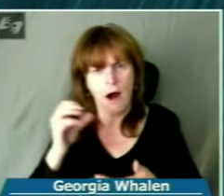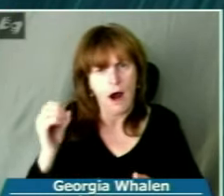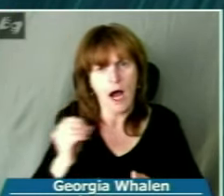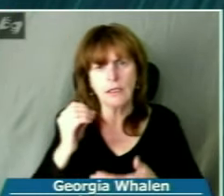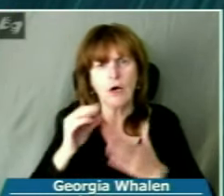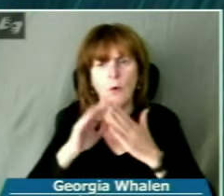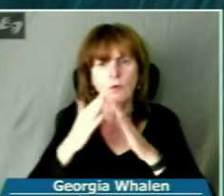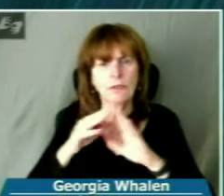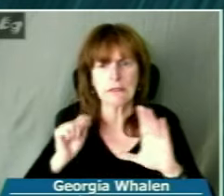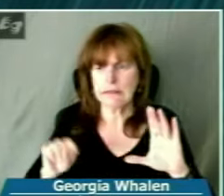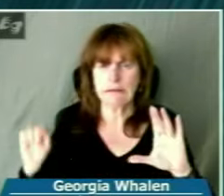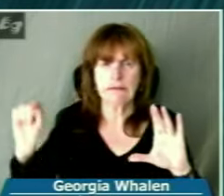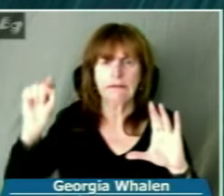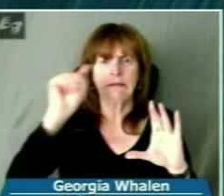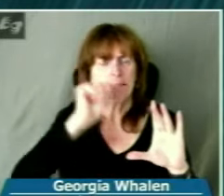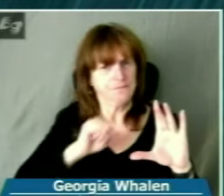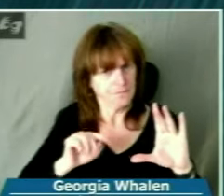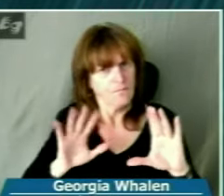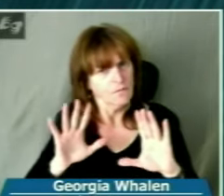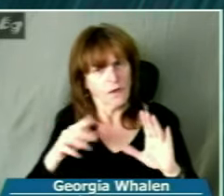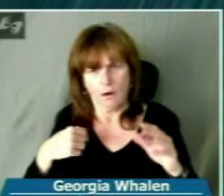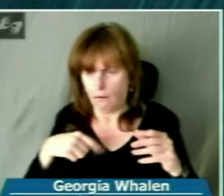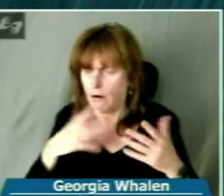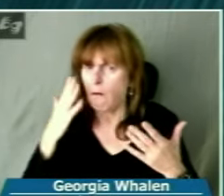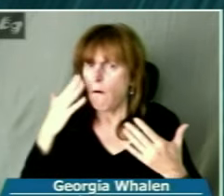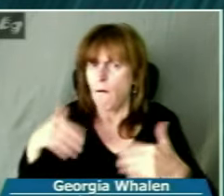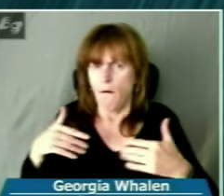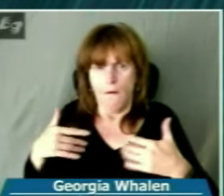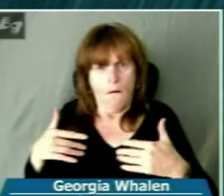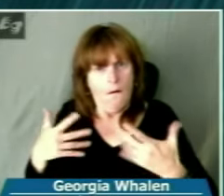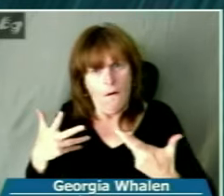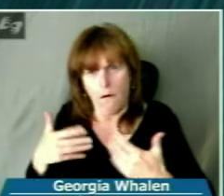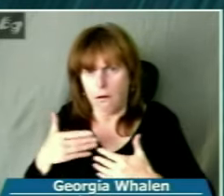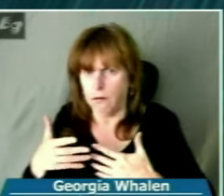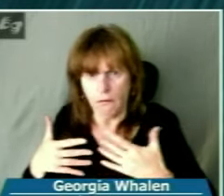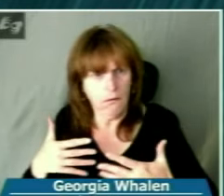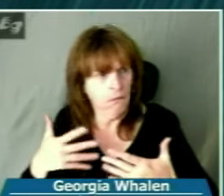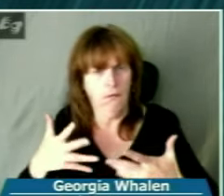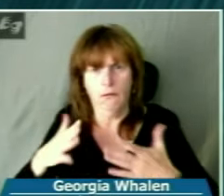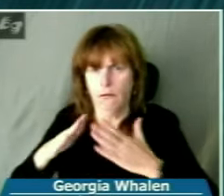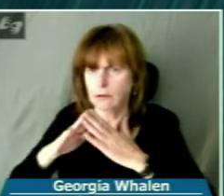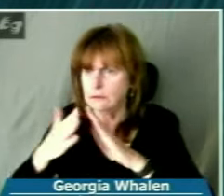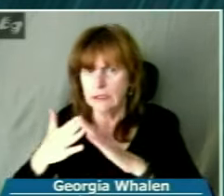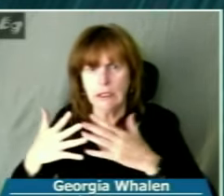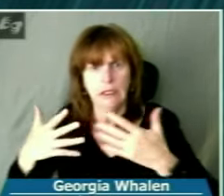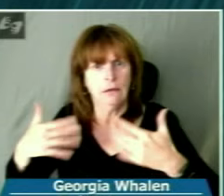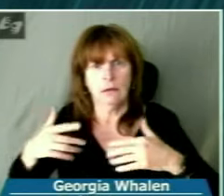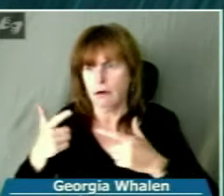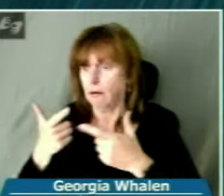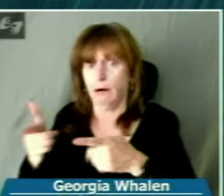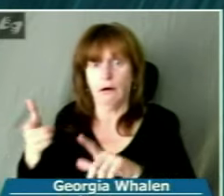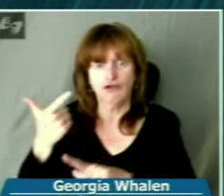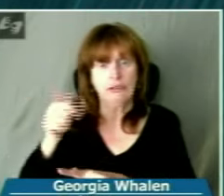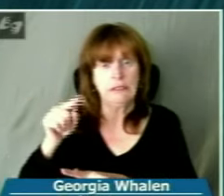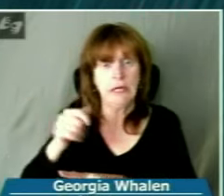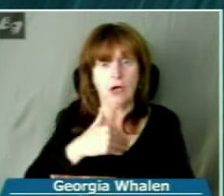going to be significant financial challenges for municipalities. Toronto being the largest, as you might expect,